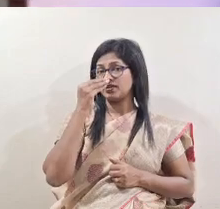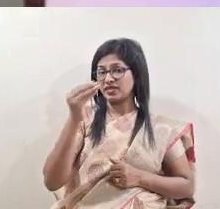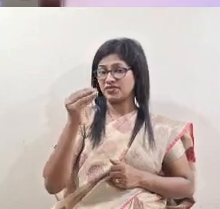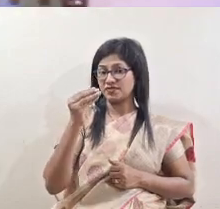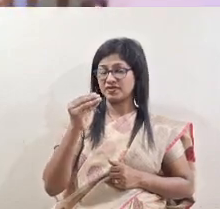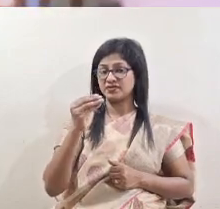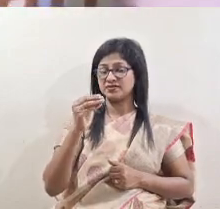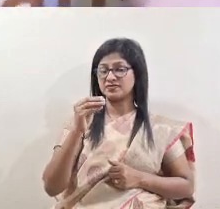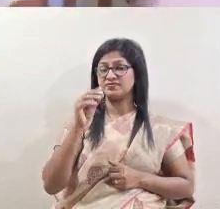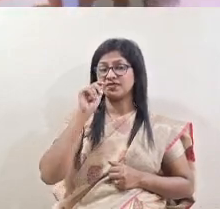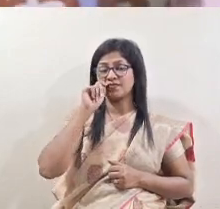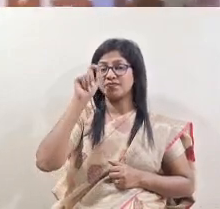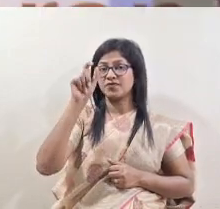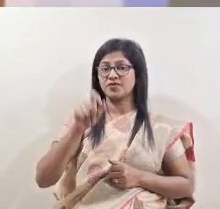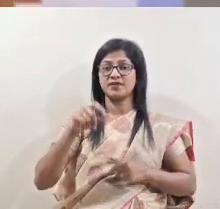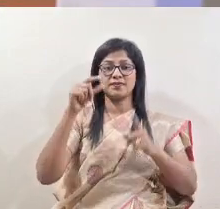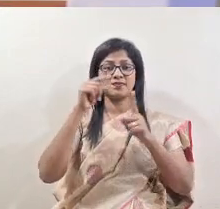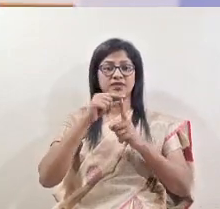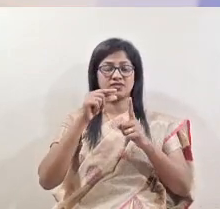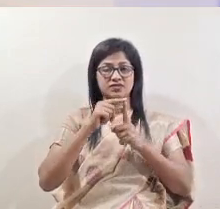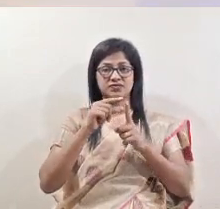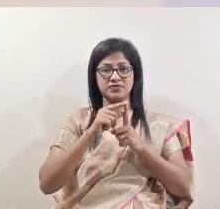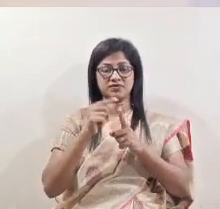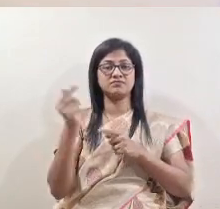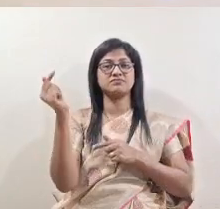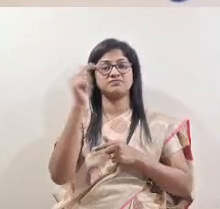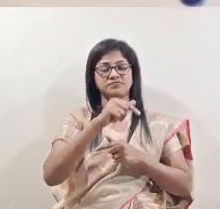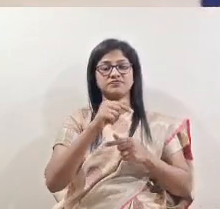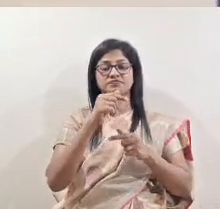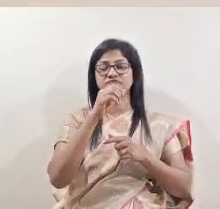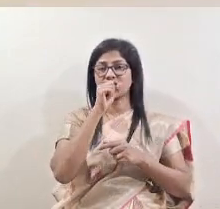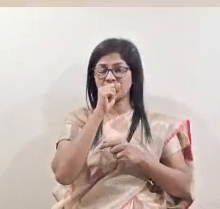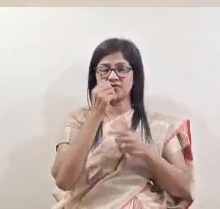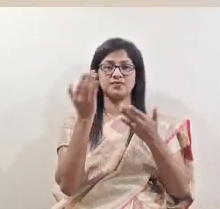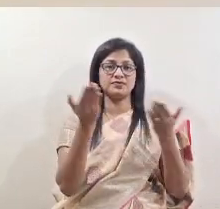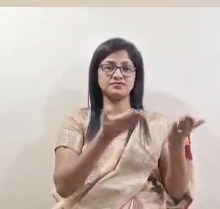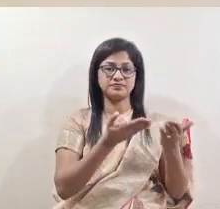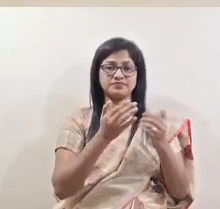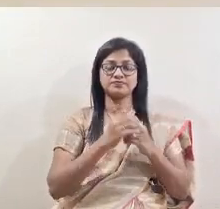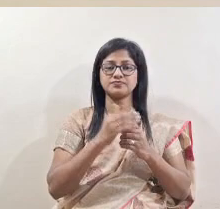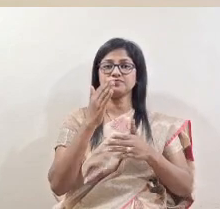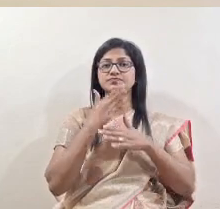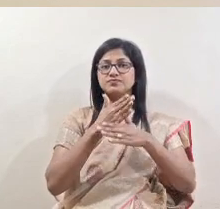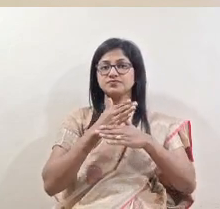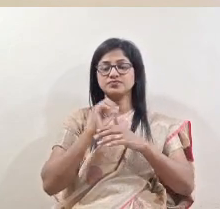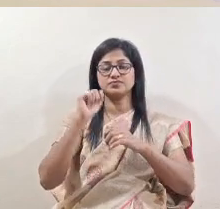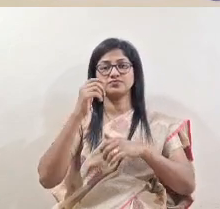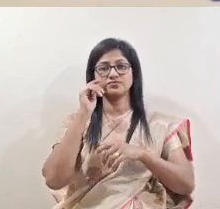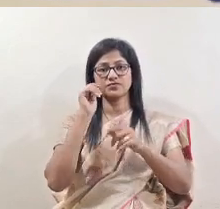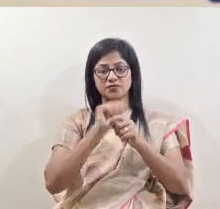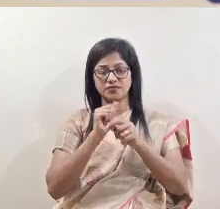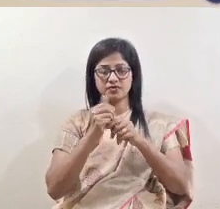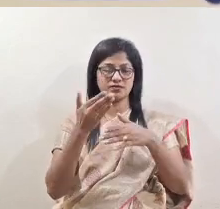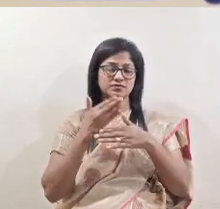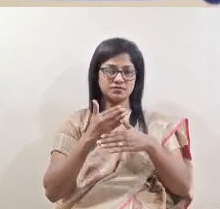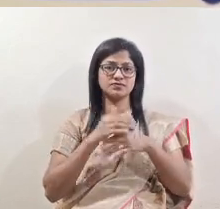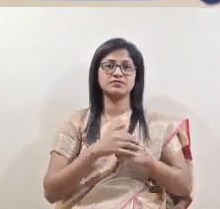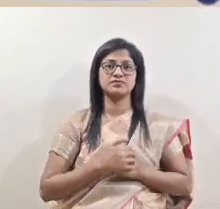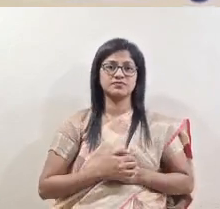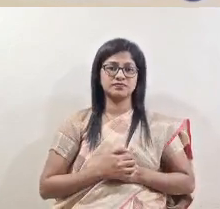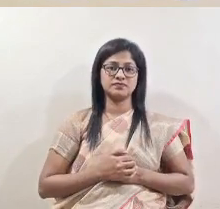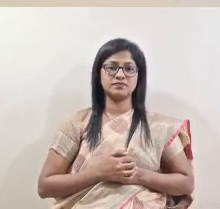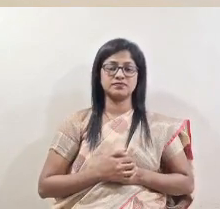Now I would request Mr. Prajwal to please come on the dais and share his work with us.